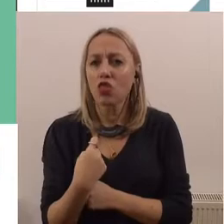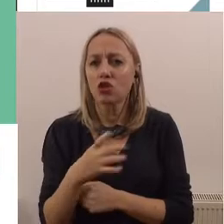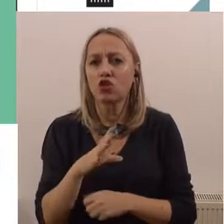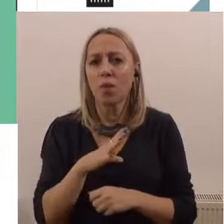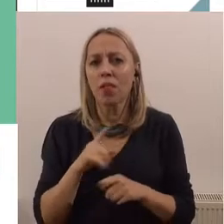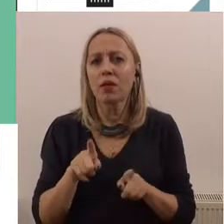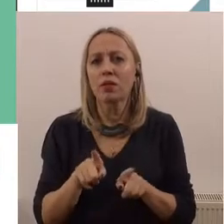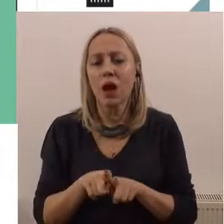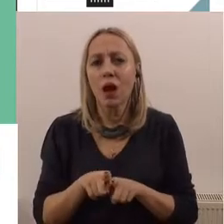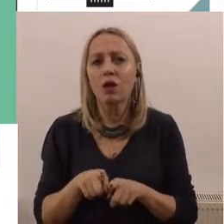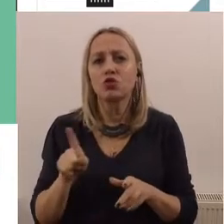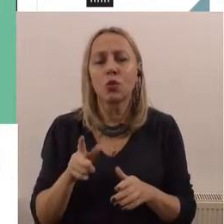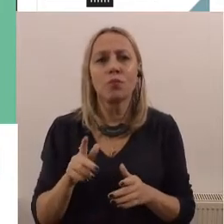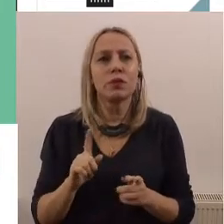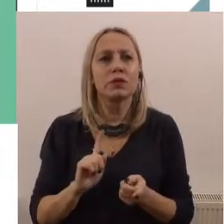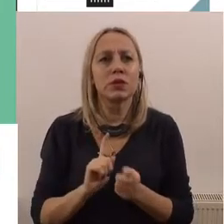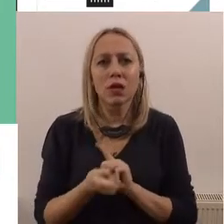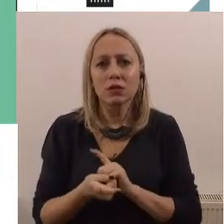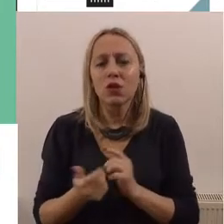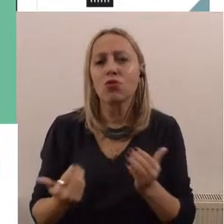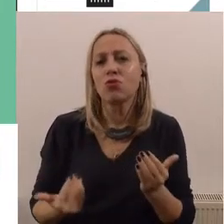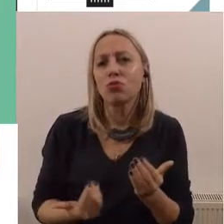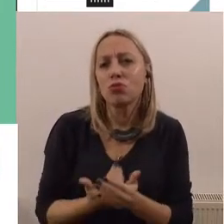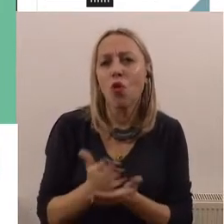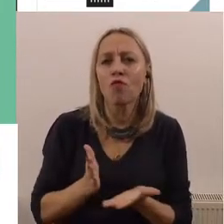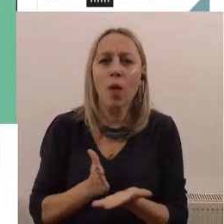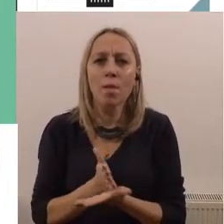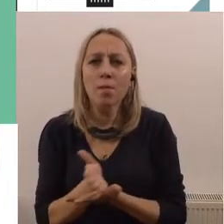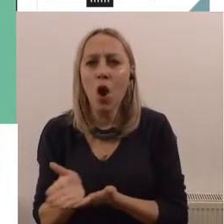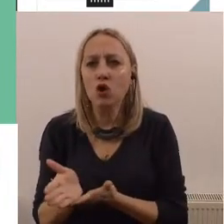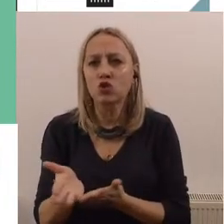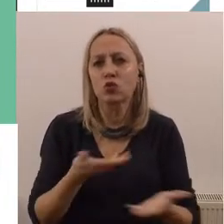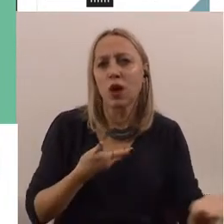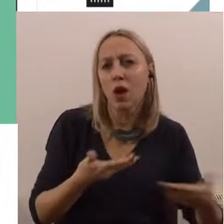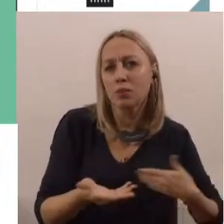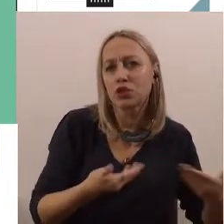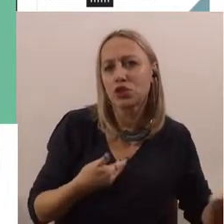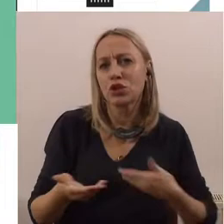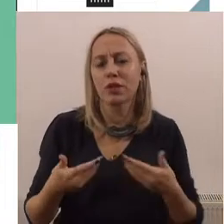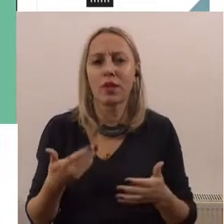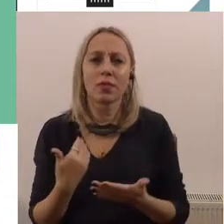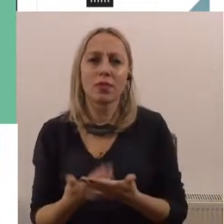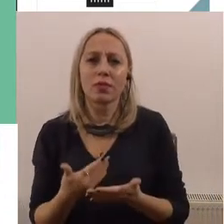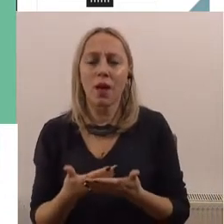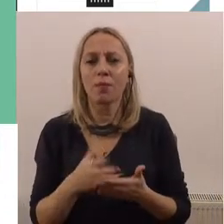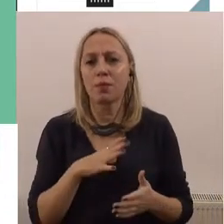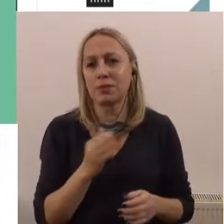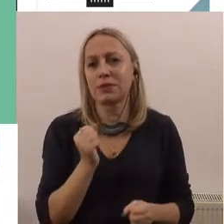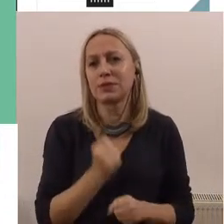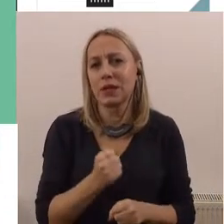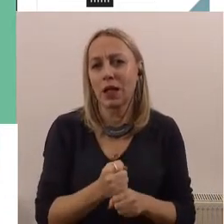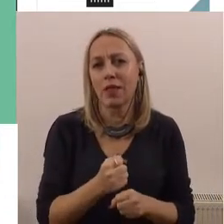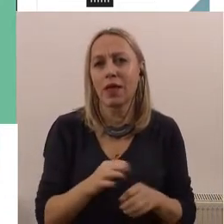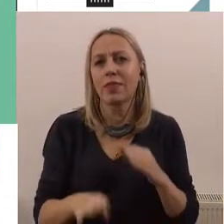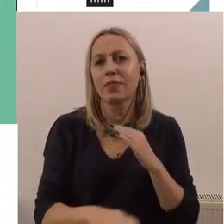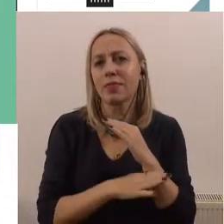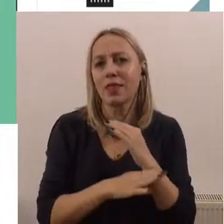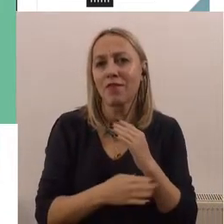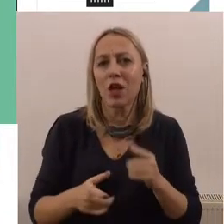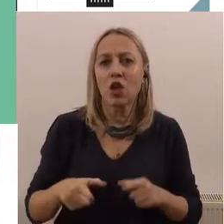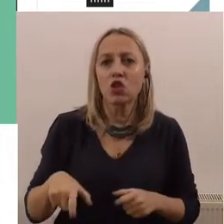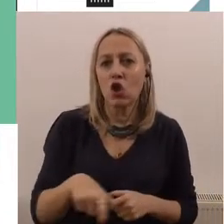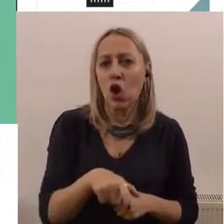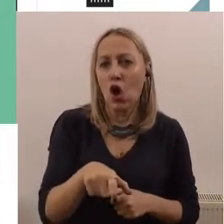totally different path, not next to the, I'm not sure if you see it,